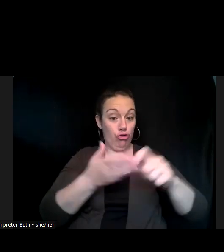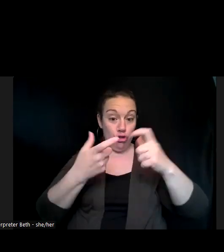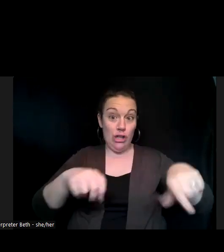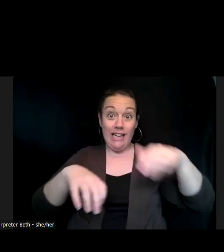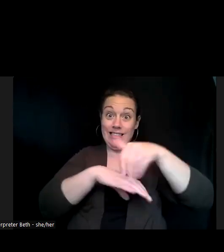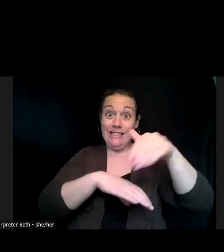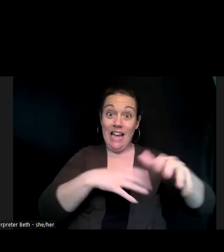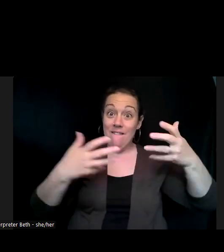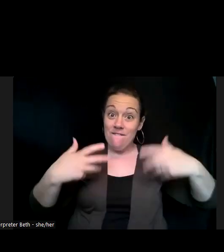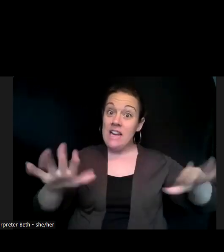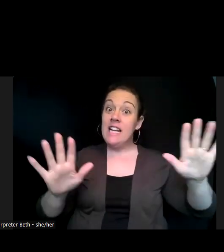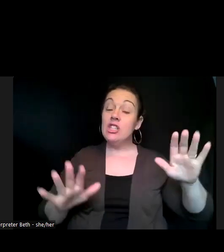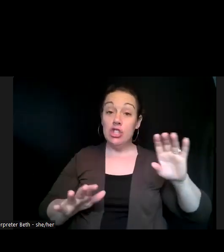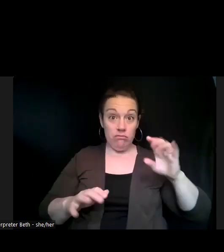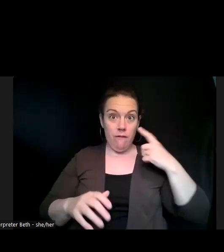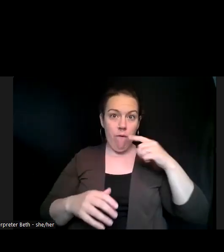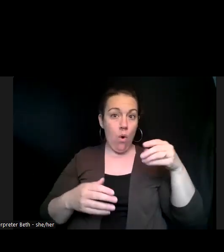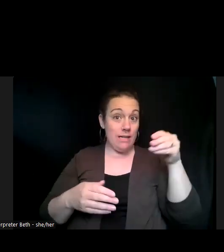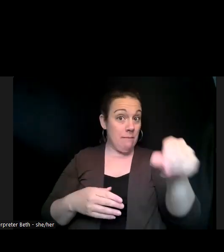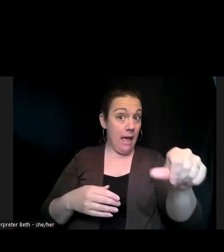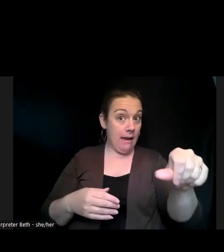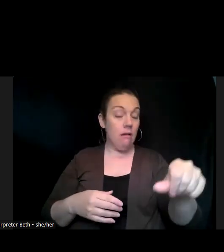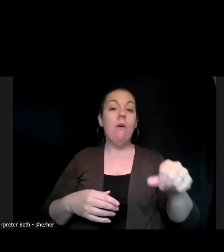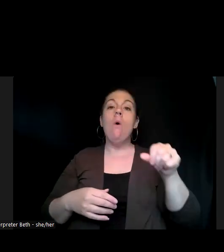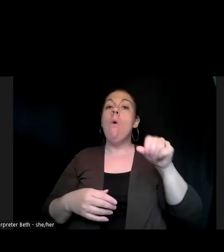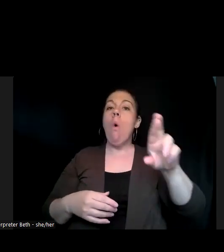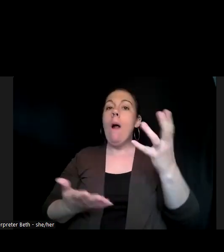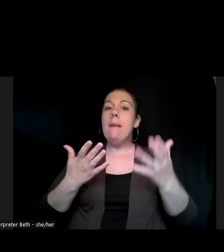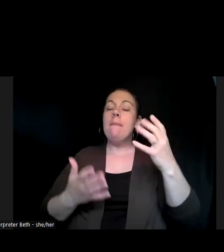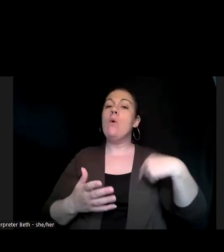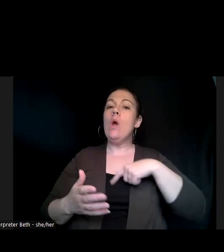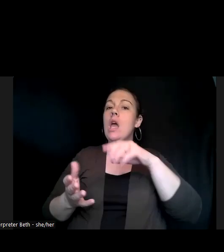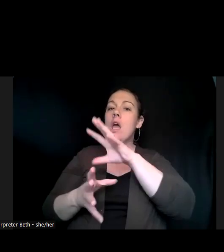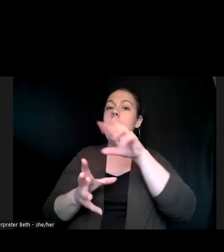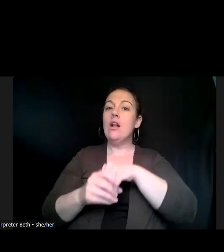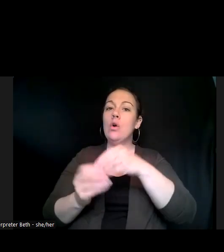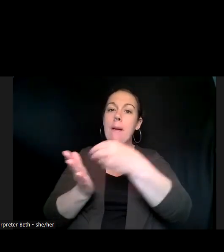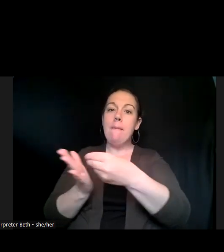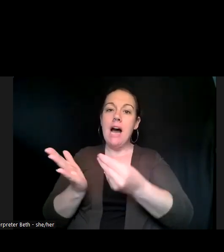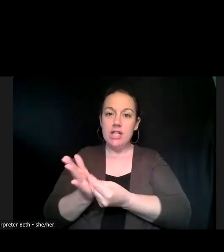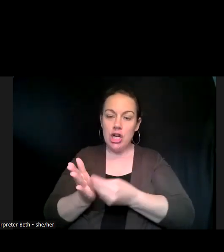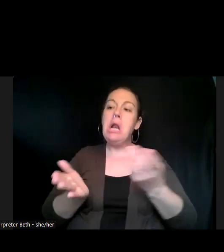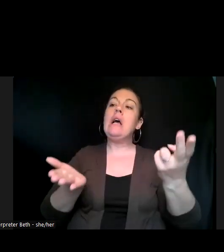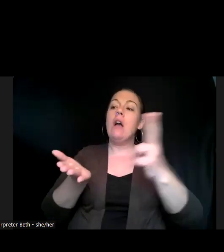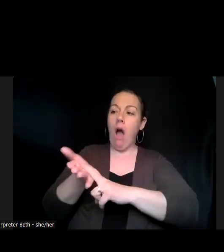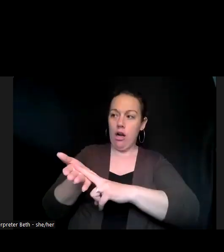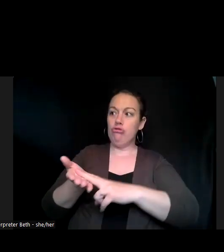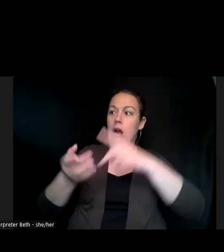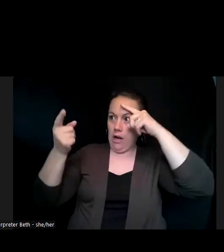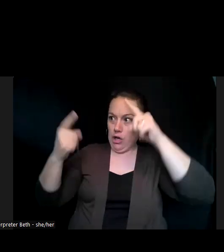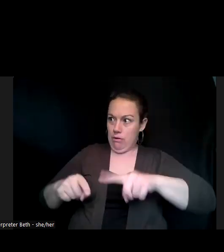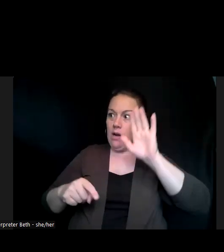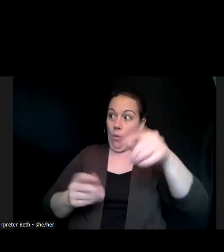it could also just mean that it's in the budget, or that we sort of signed a contract saying that we're going to spend this money that hasn't been